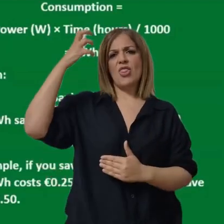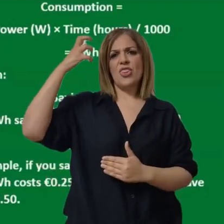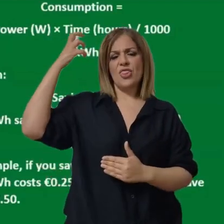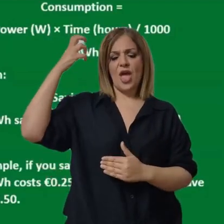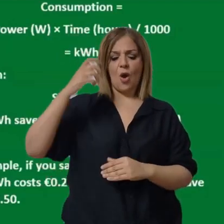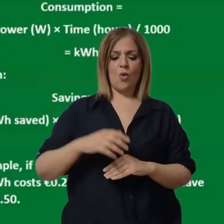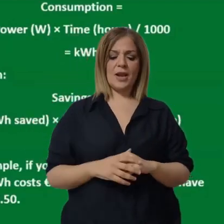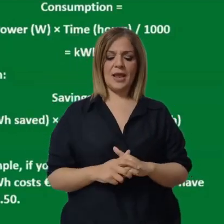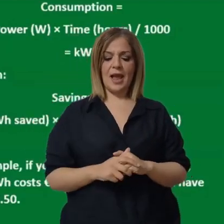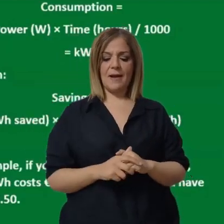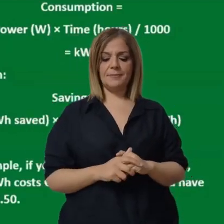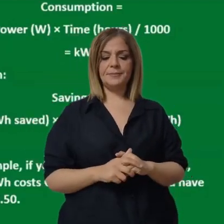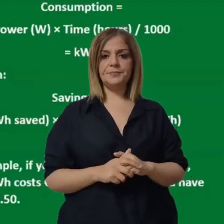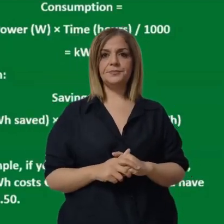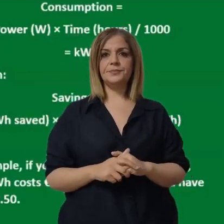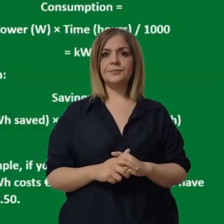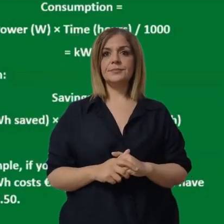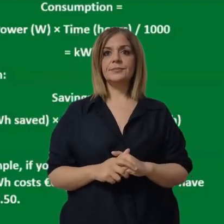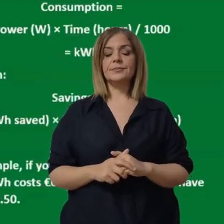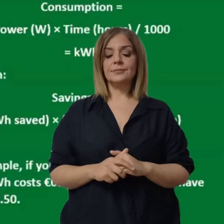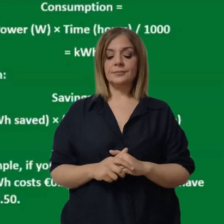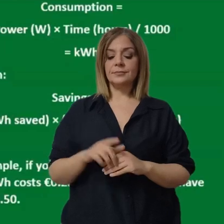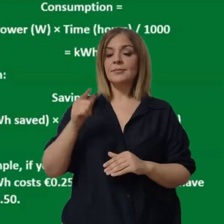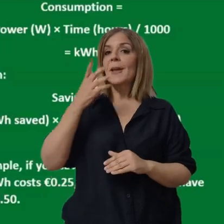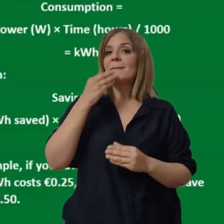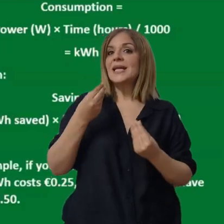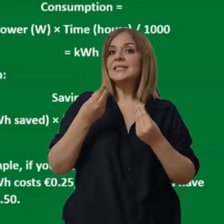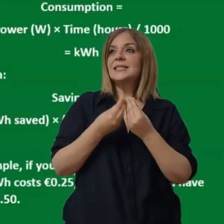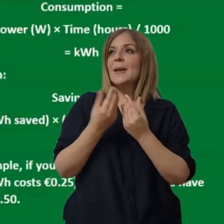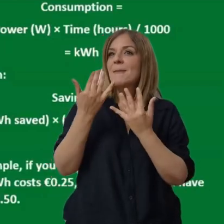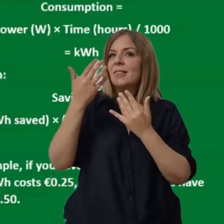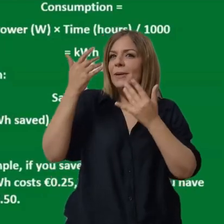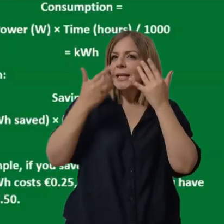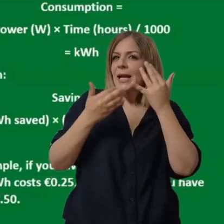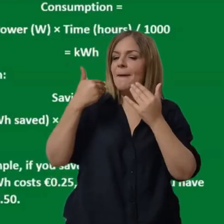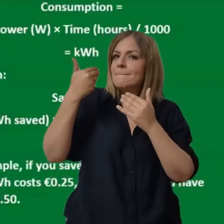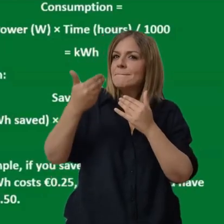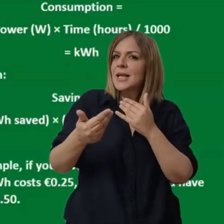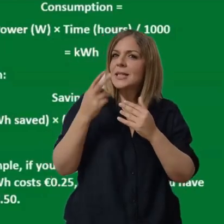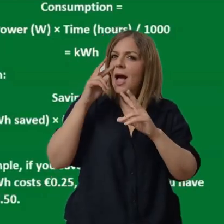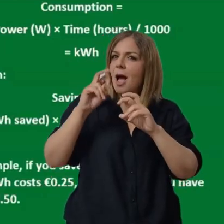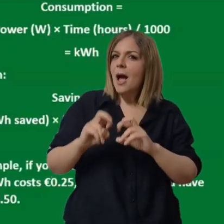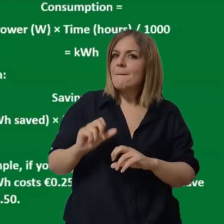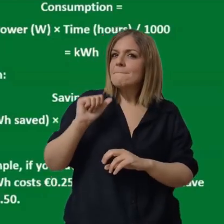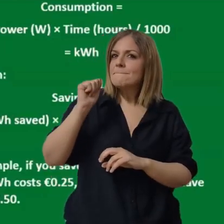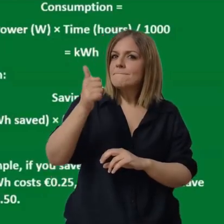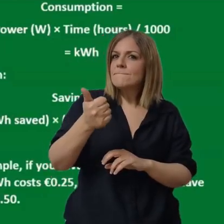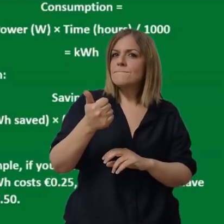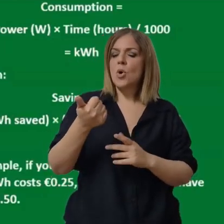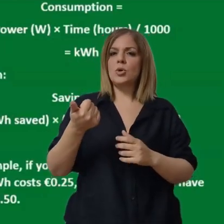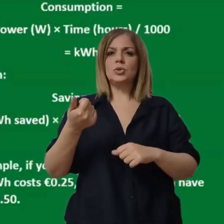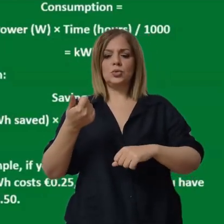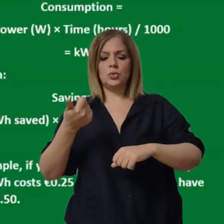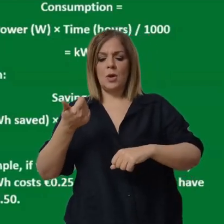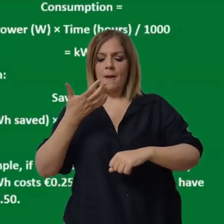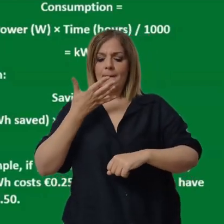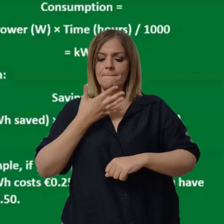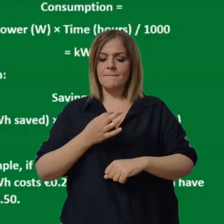calculations, so you can check them later and with your calm